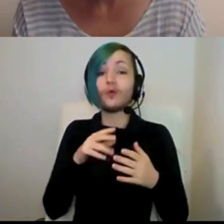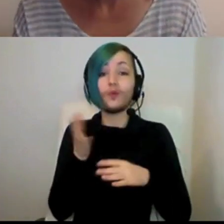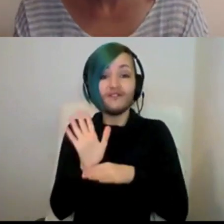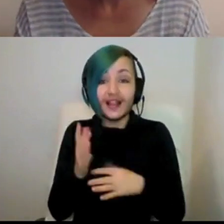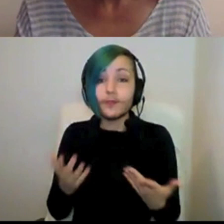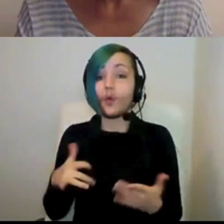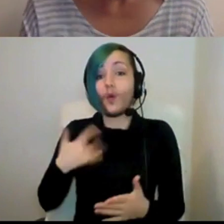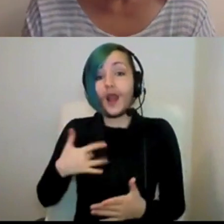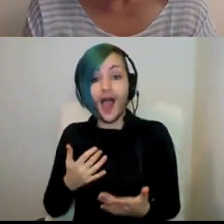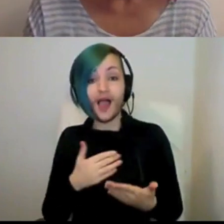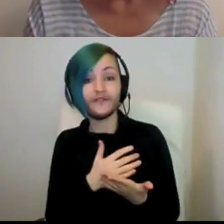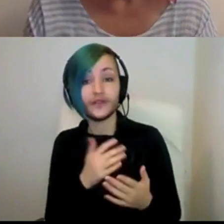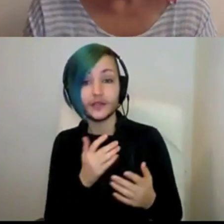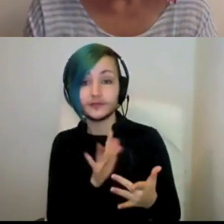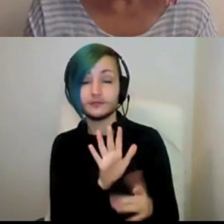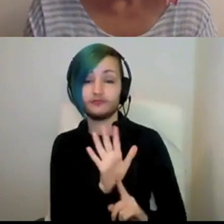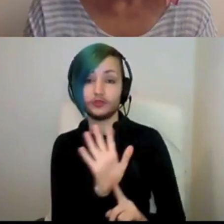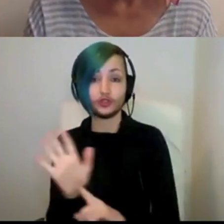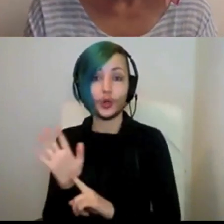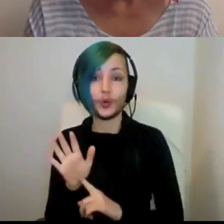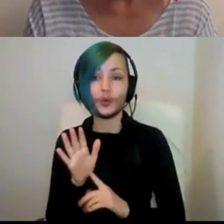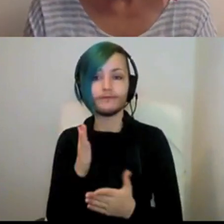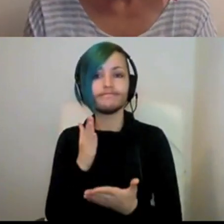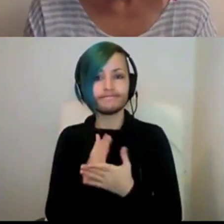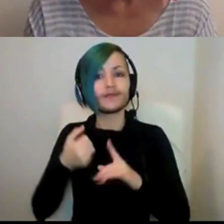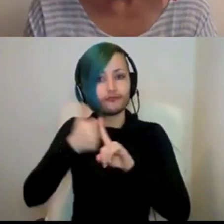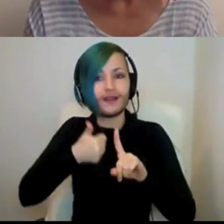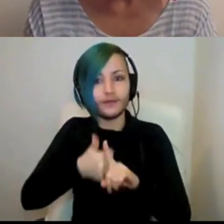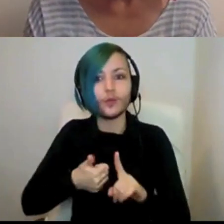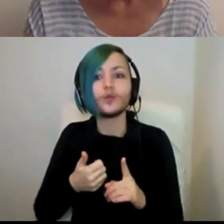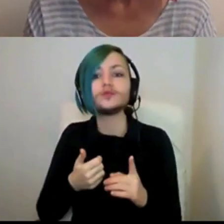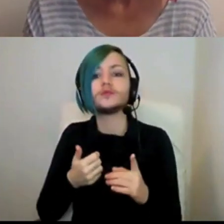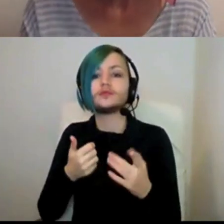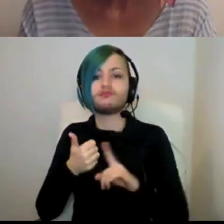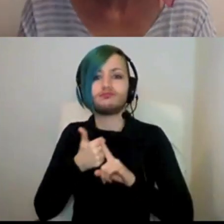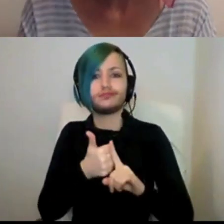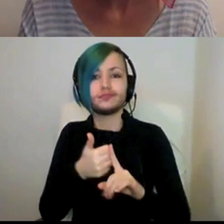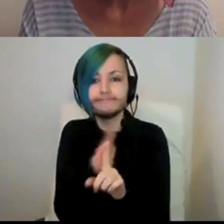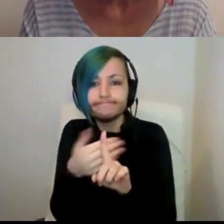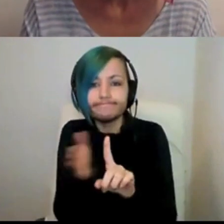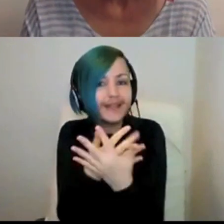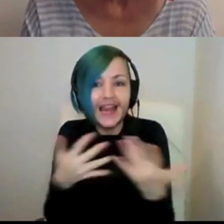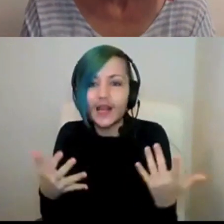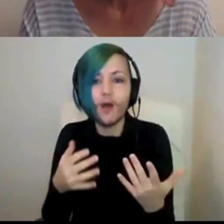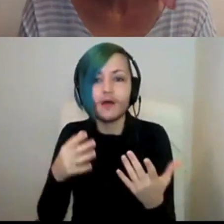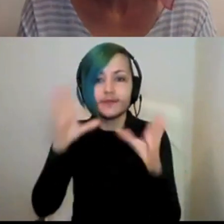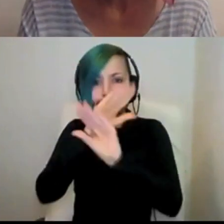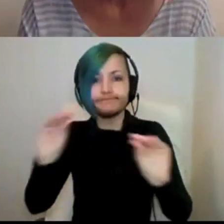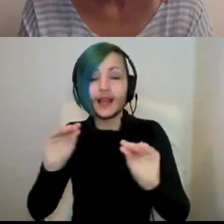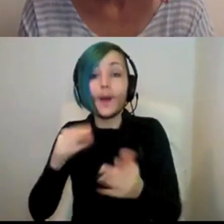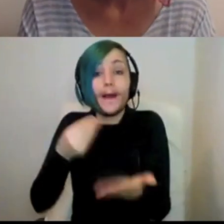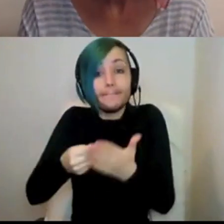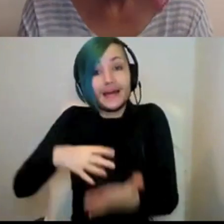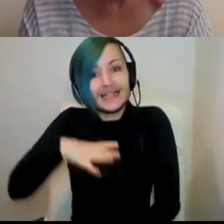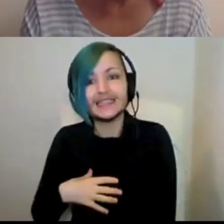live action would help reinforce any sort of, convince anybody that she would need the money, give